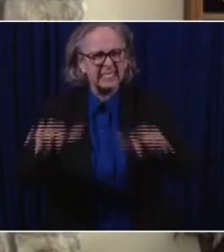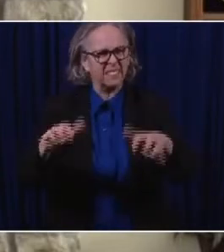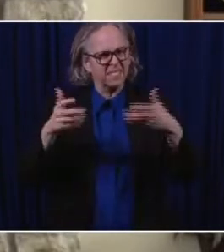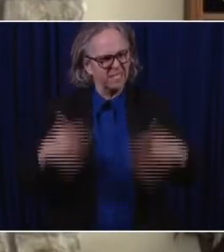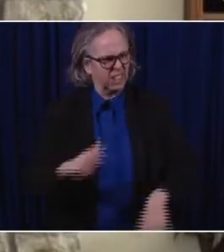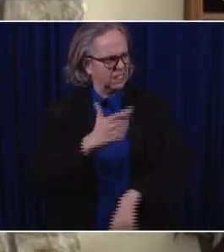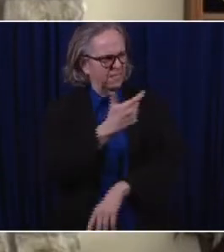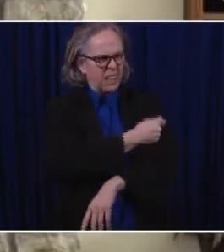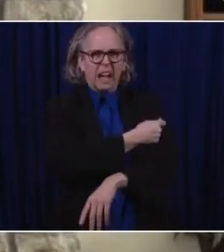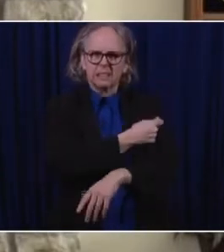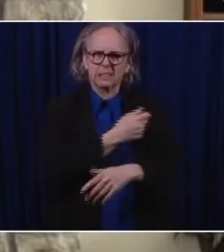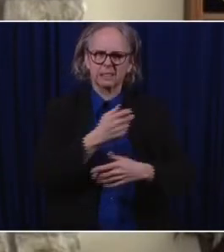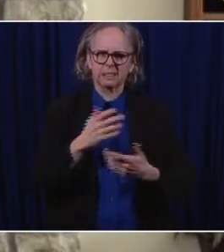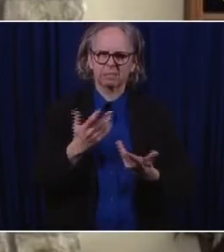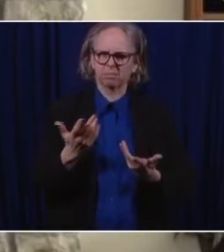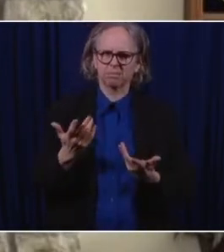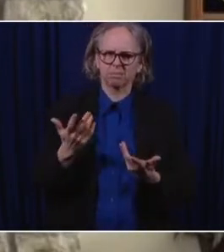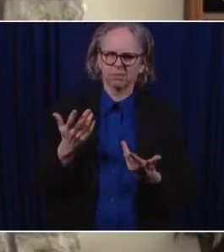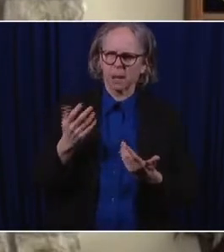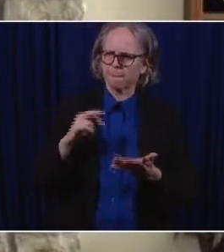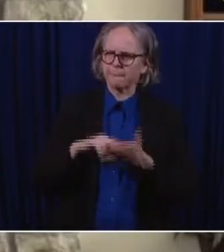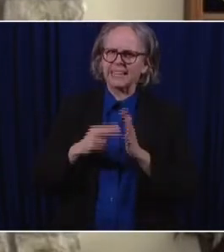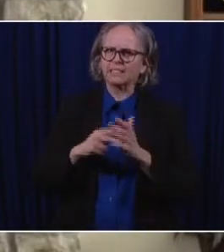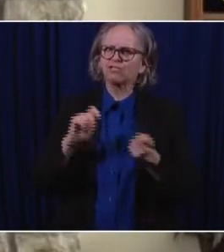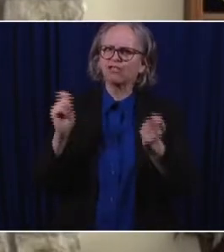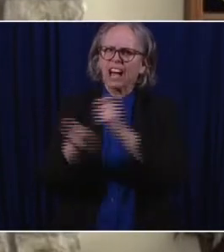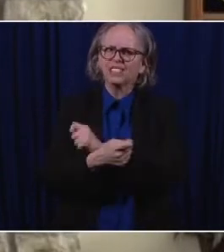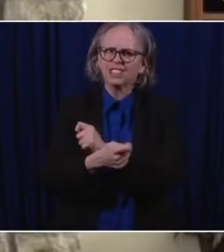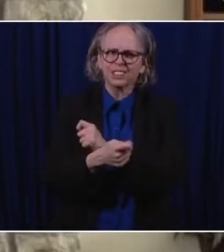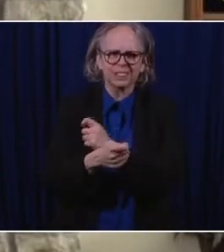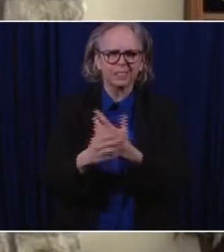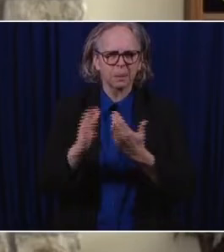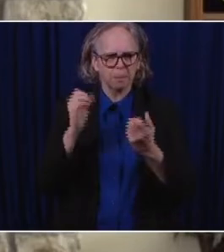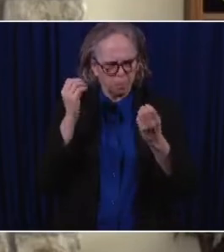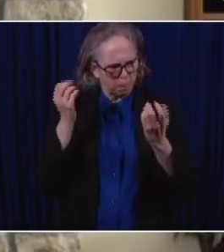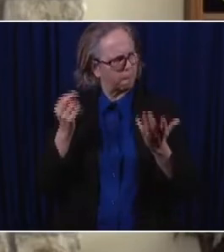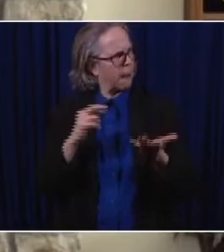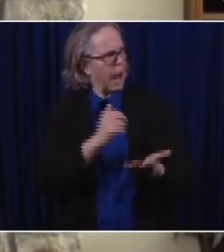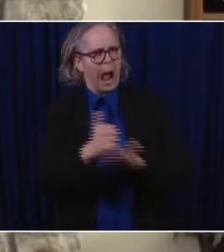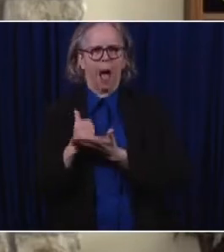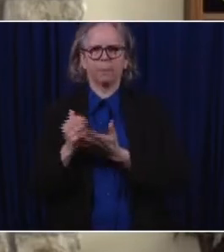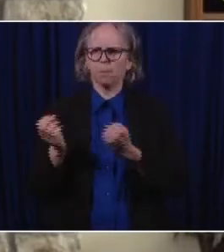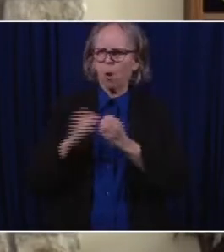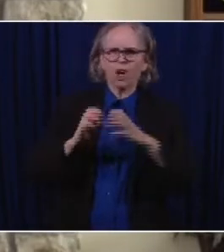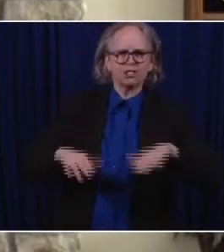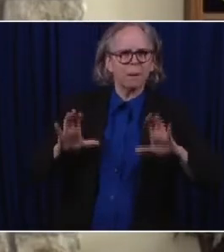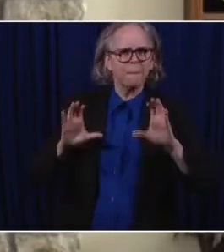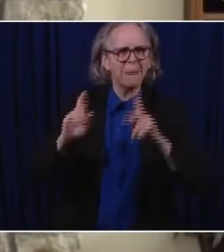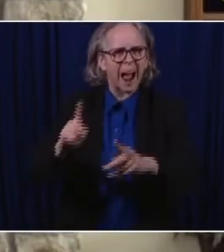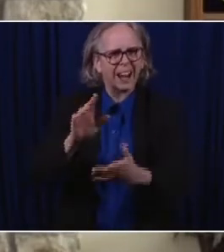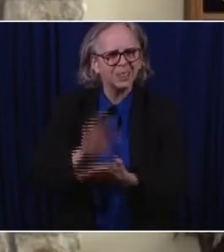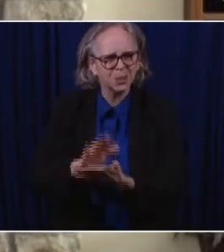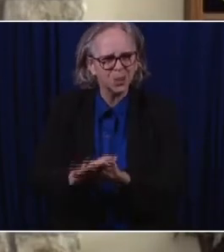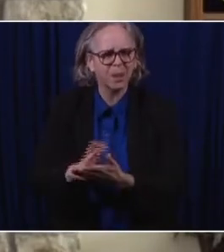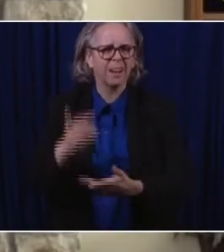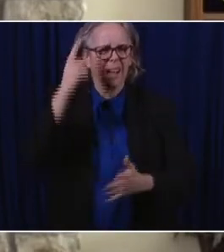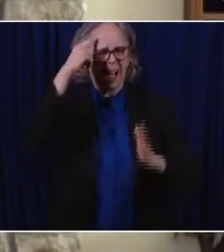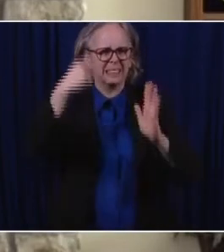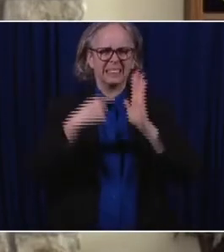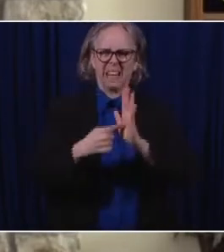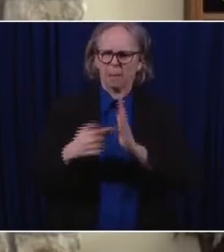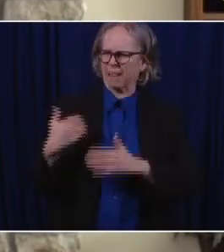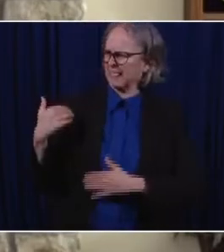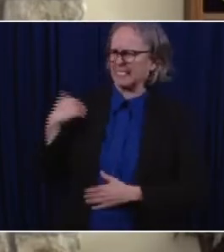an example, in December, 45% of Ohio students were in fully remote schools. Today, that number is less